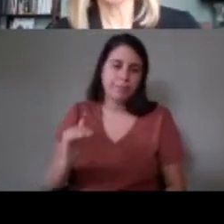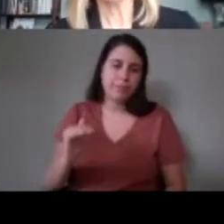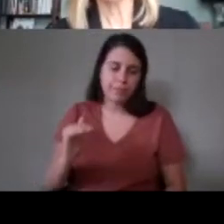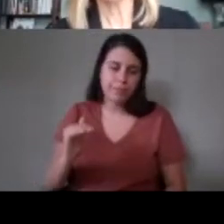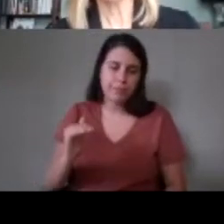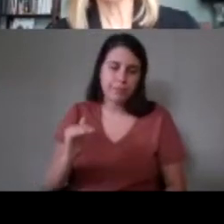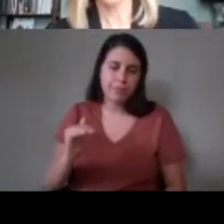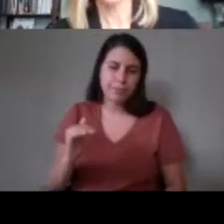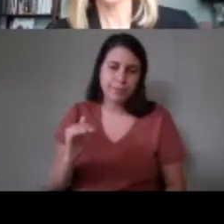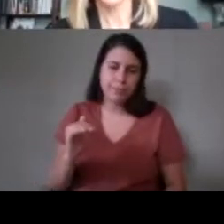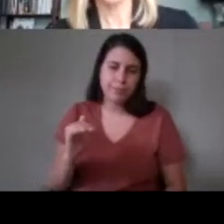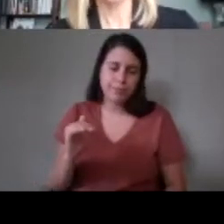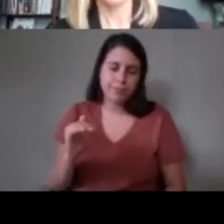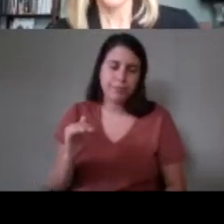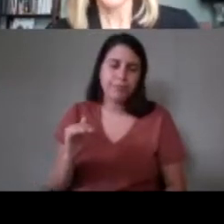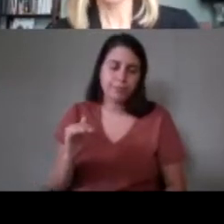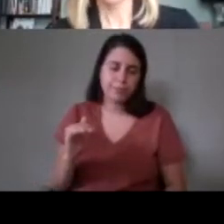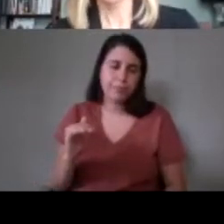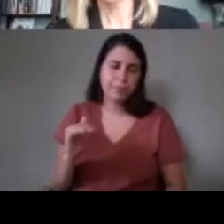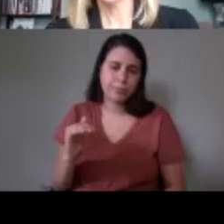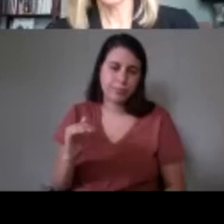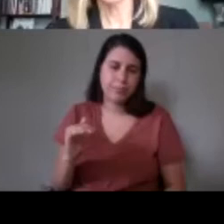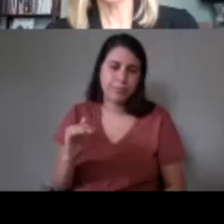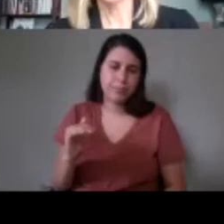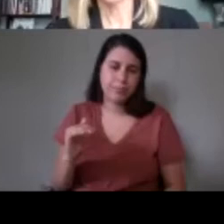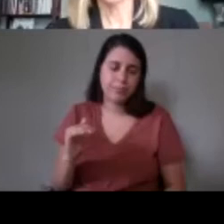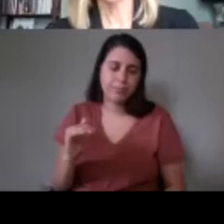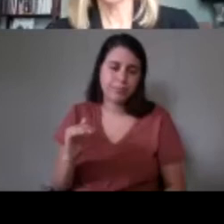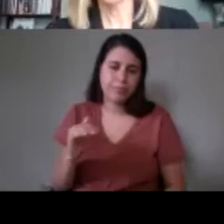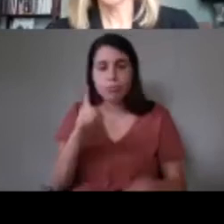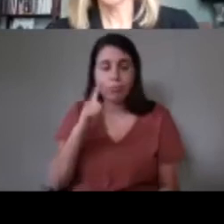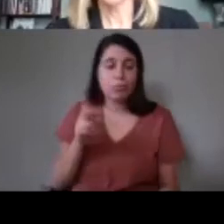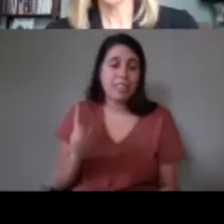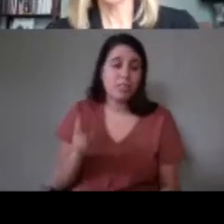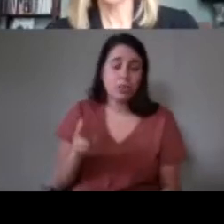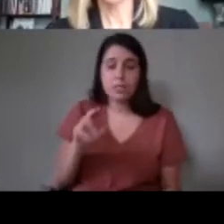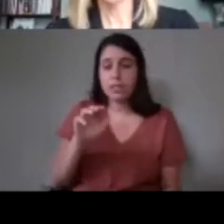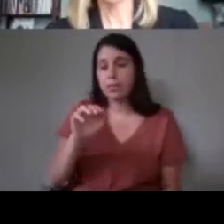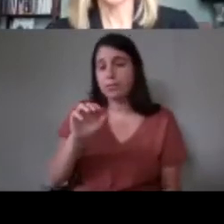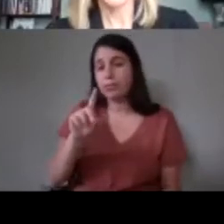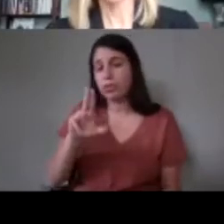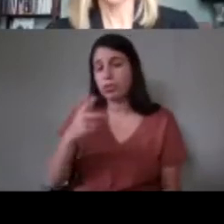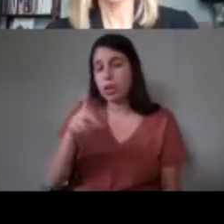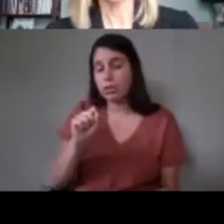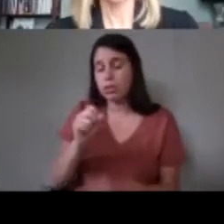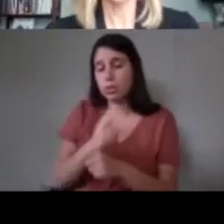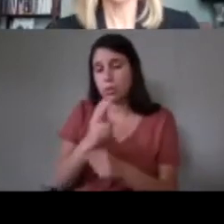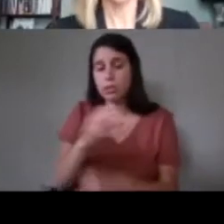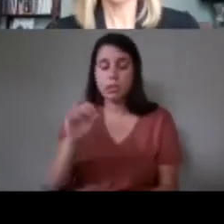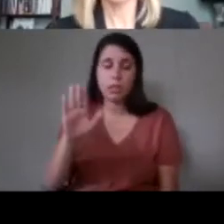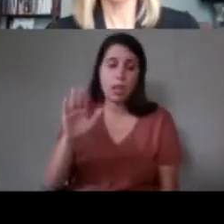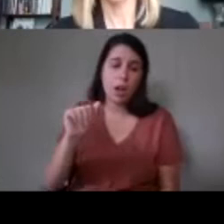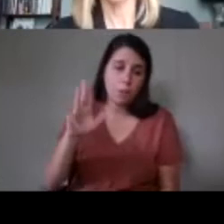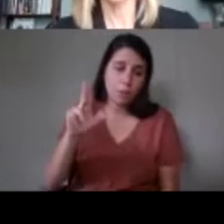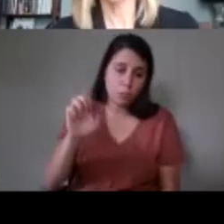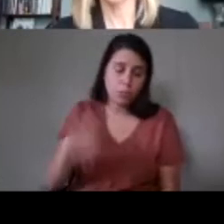the GAD scale. We also assessed for history of substance use and abuse. We asked about social